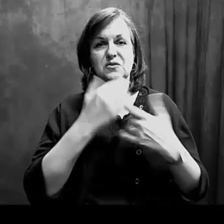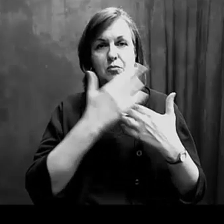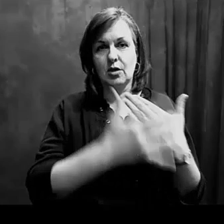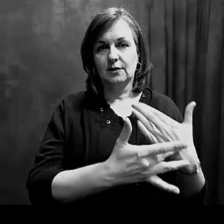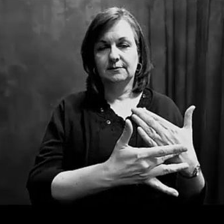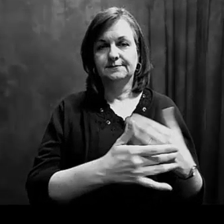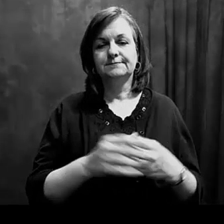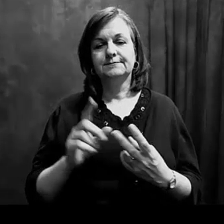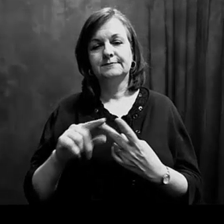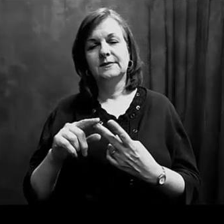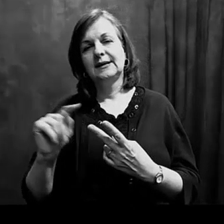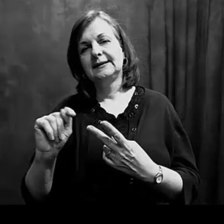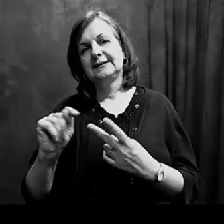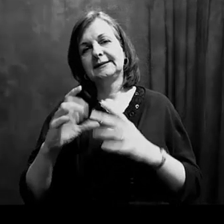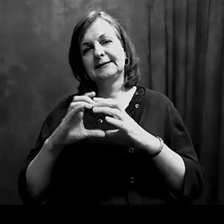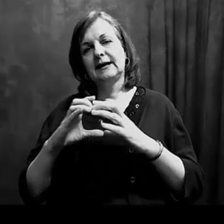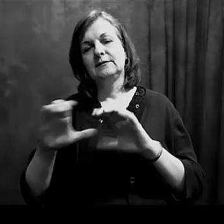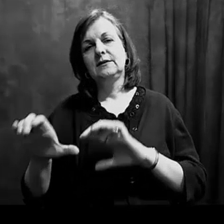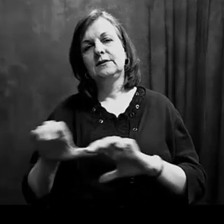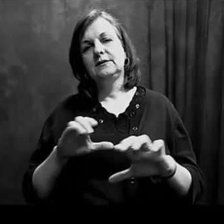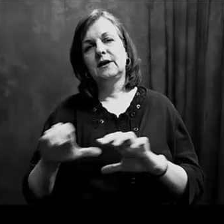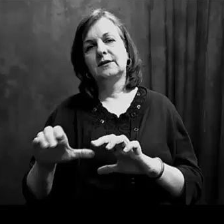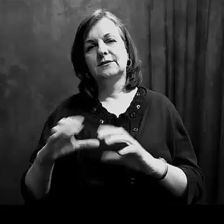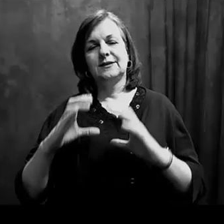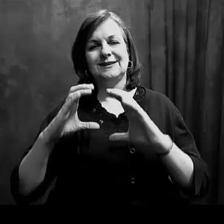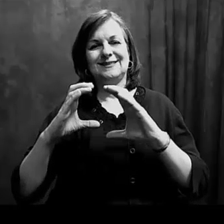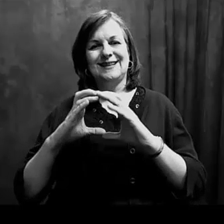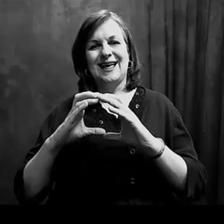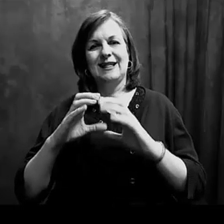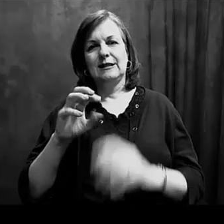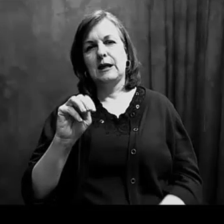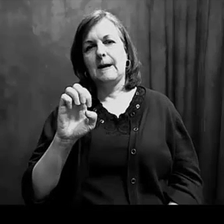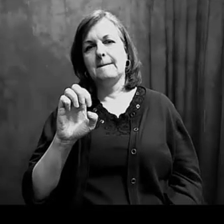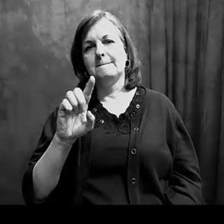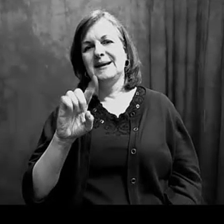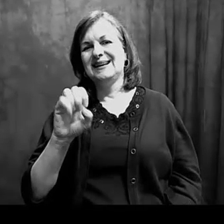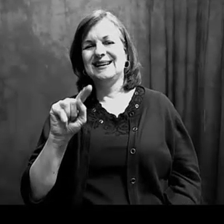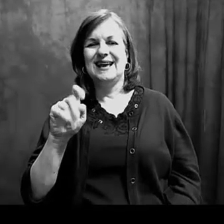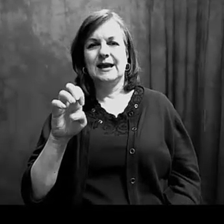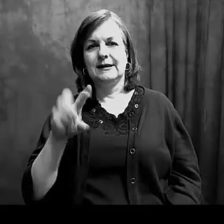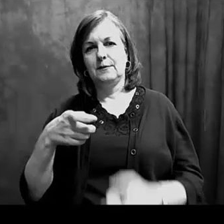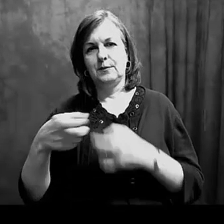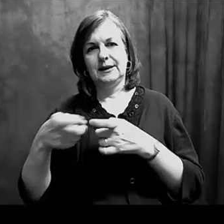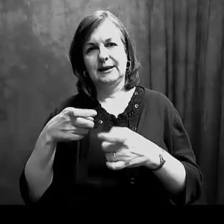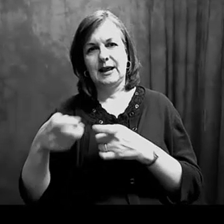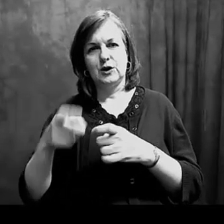T cells do what we call cell-mediated response.